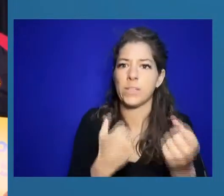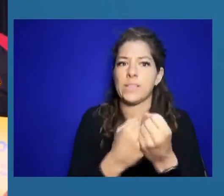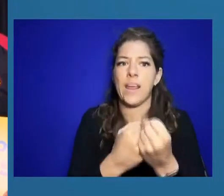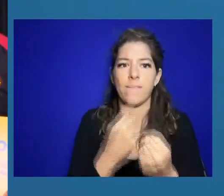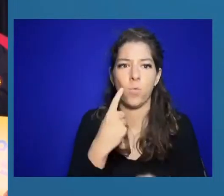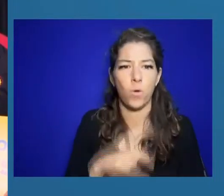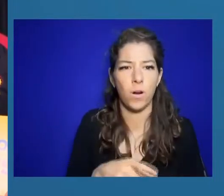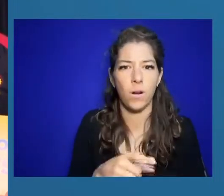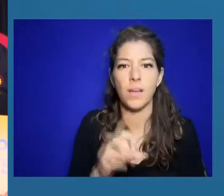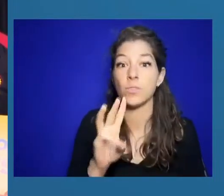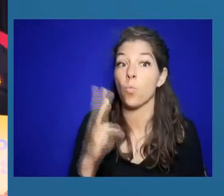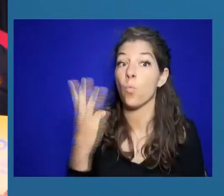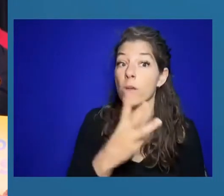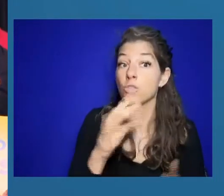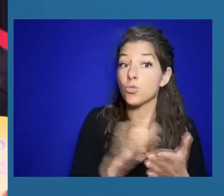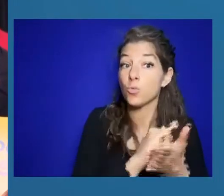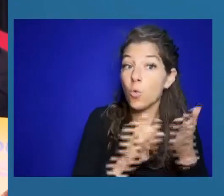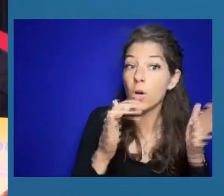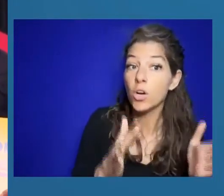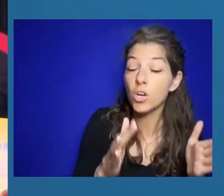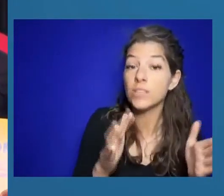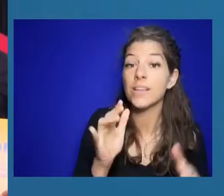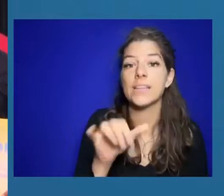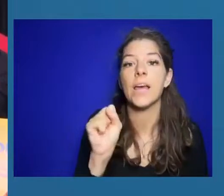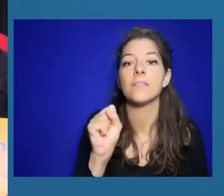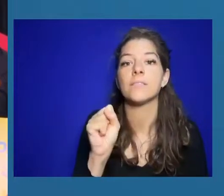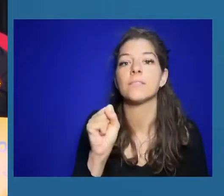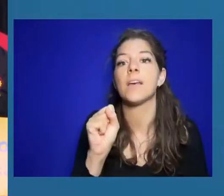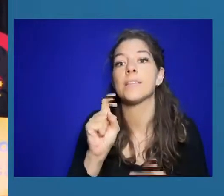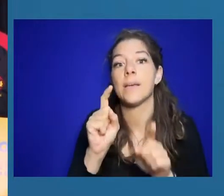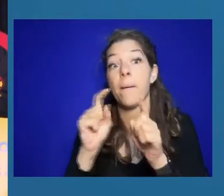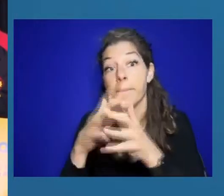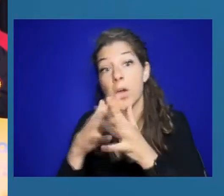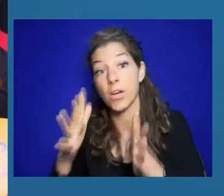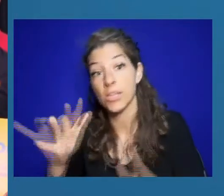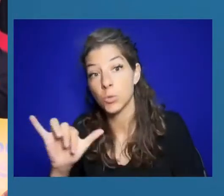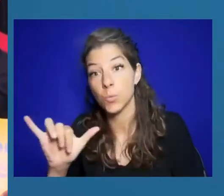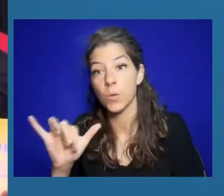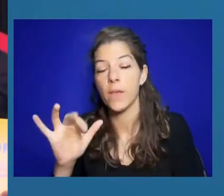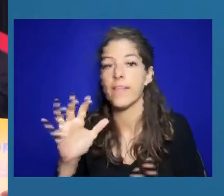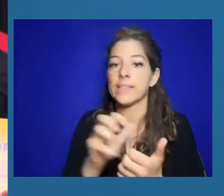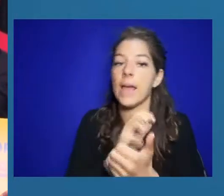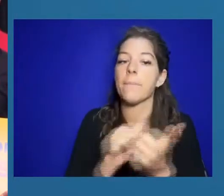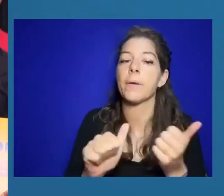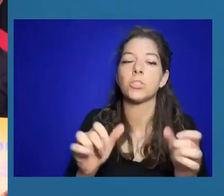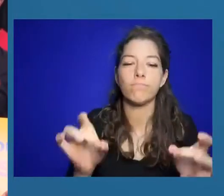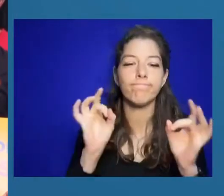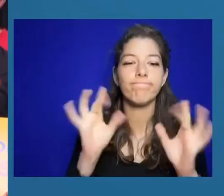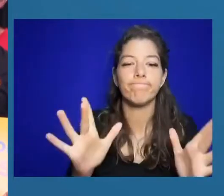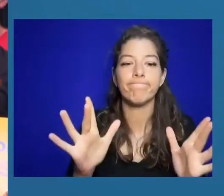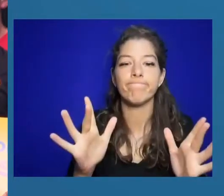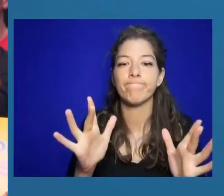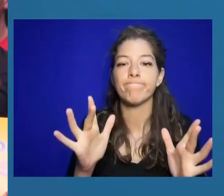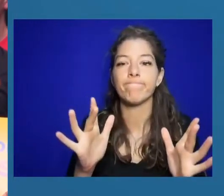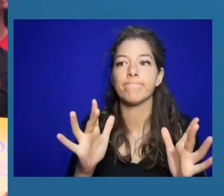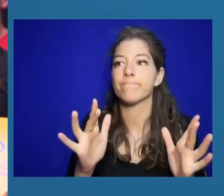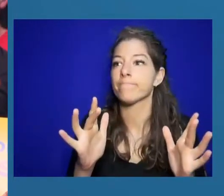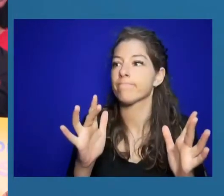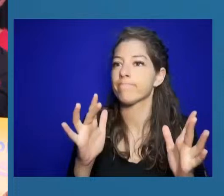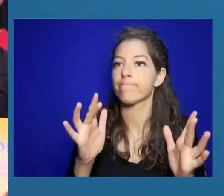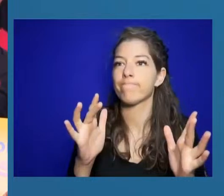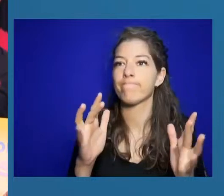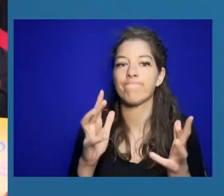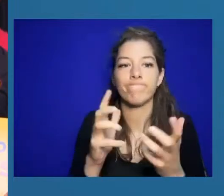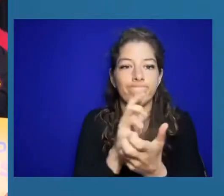as Western New Yorkers, and yes, as Americans. And the damage was so staggering, so deep, that